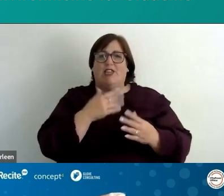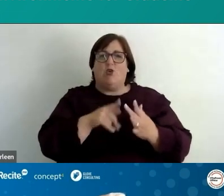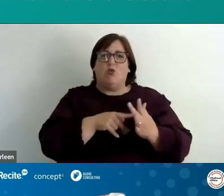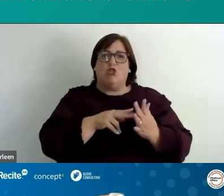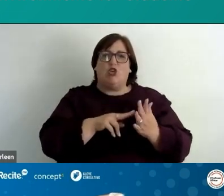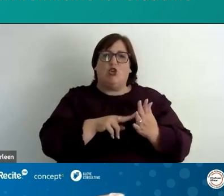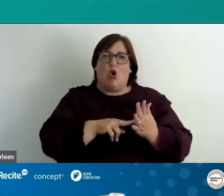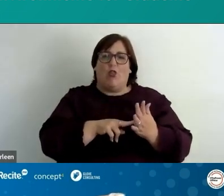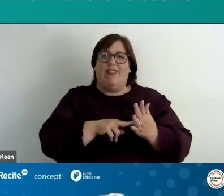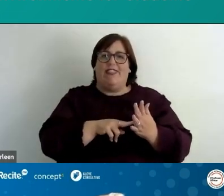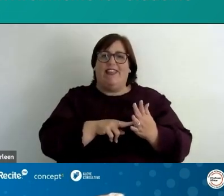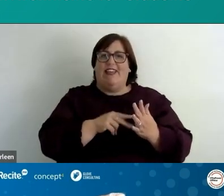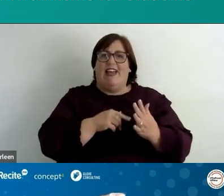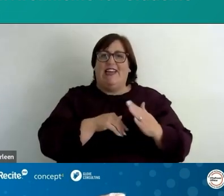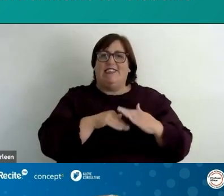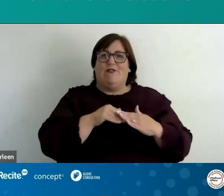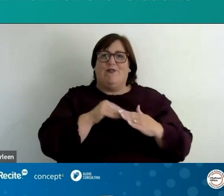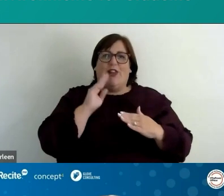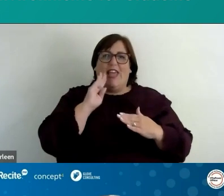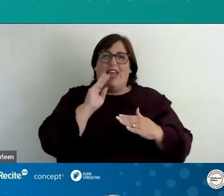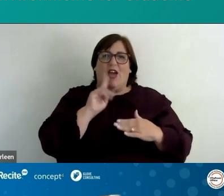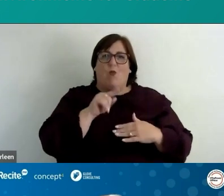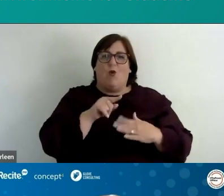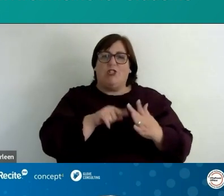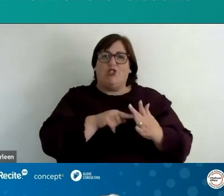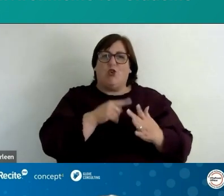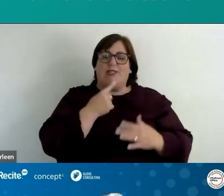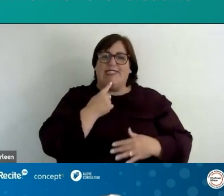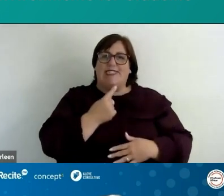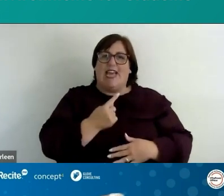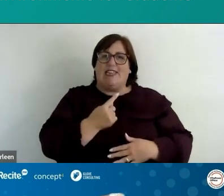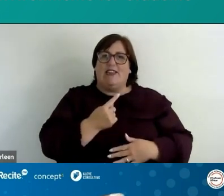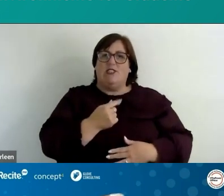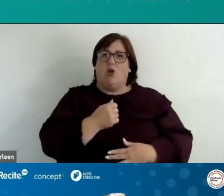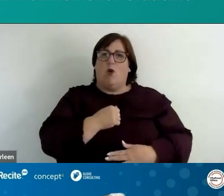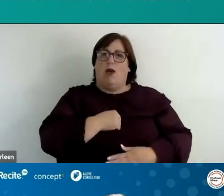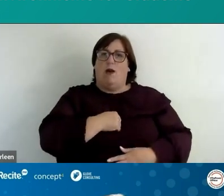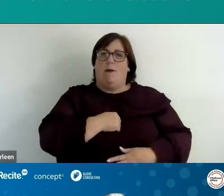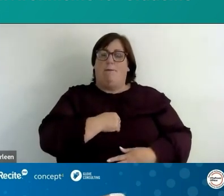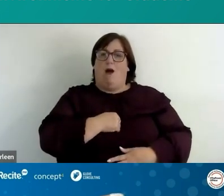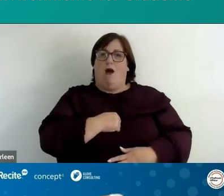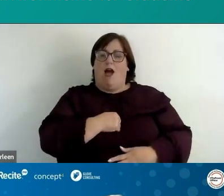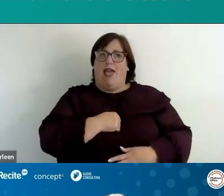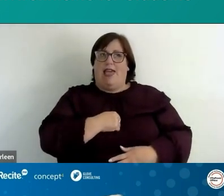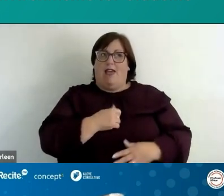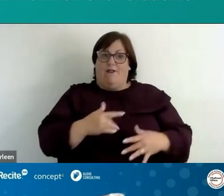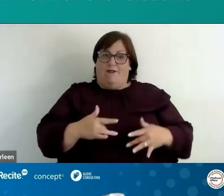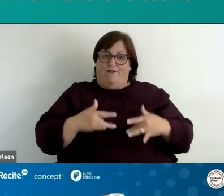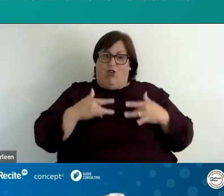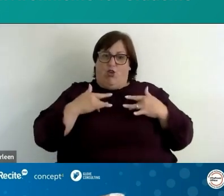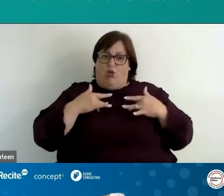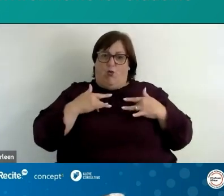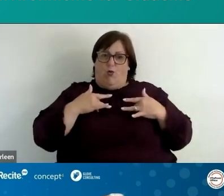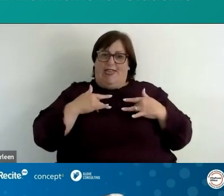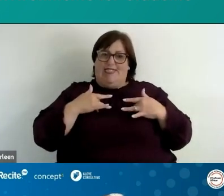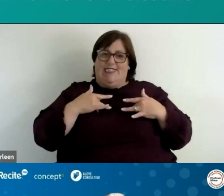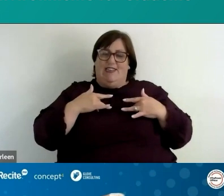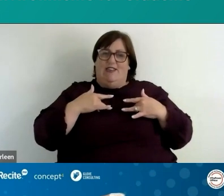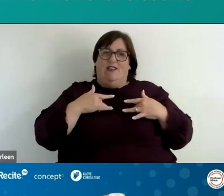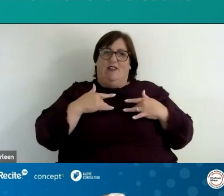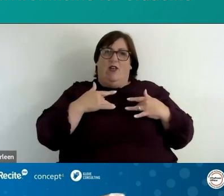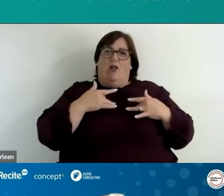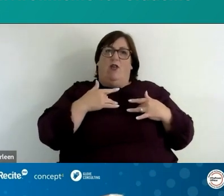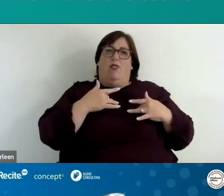having fully heard what John said, my take on that would be, this is a really easy thing to say, but is to keep the number of content